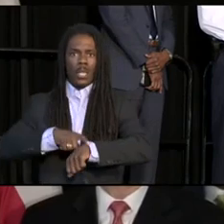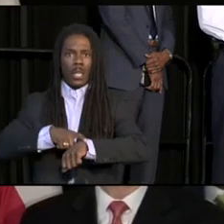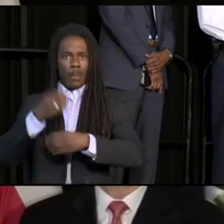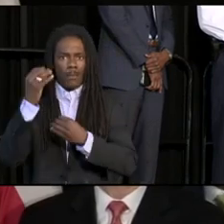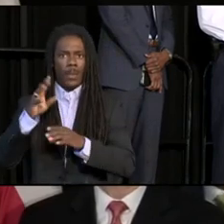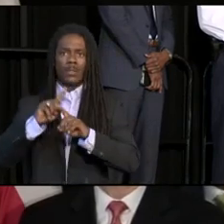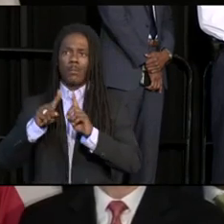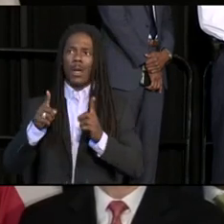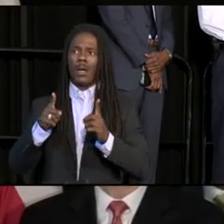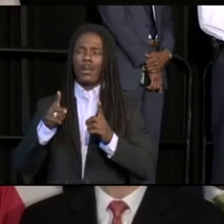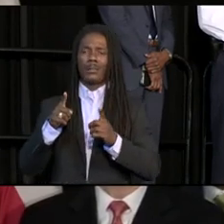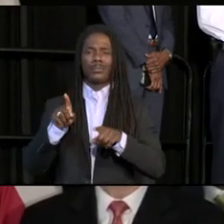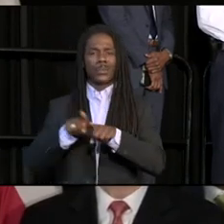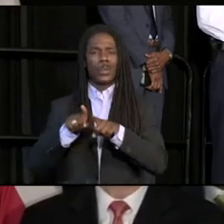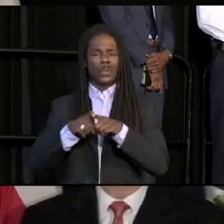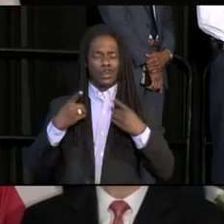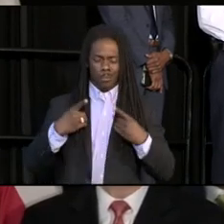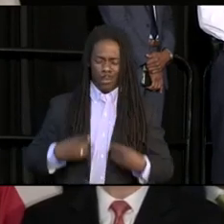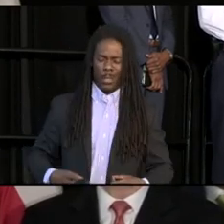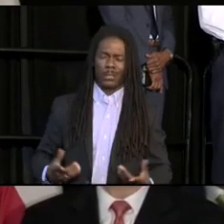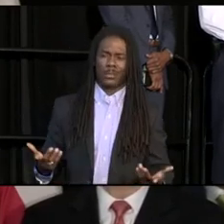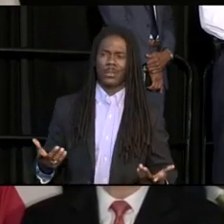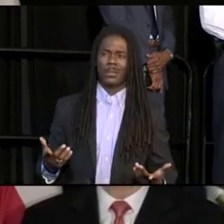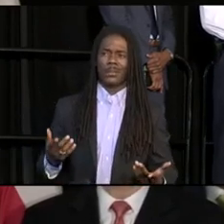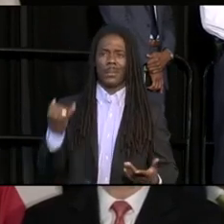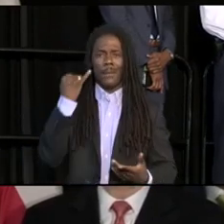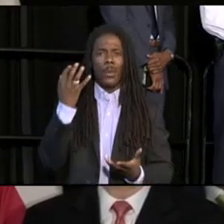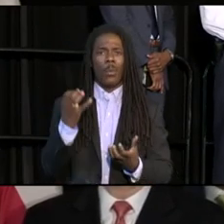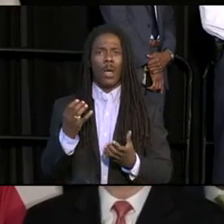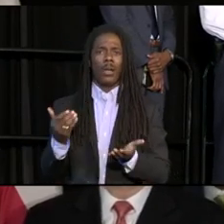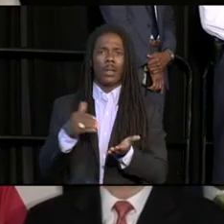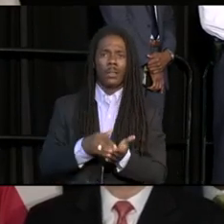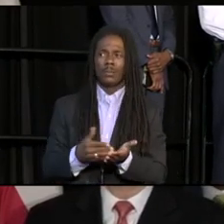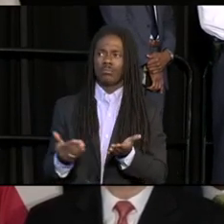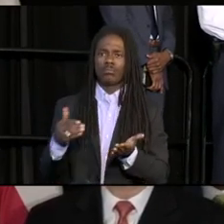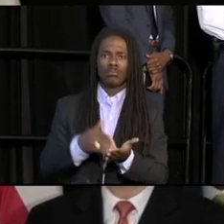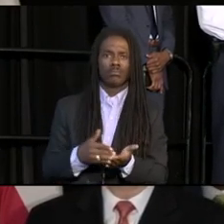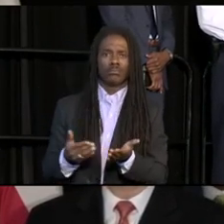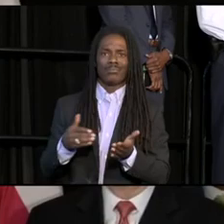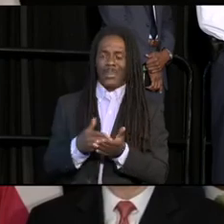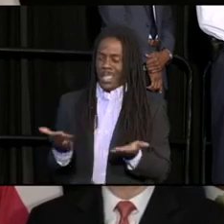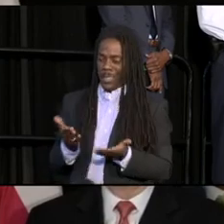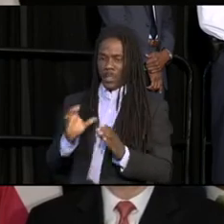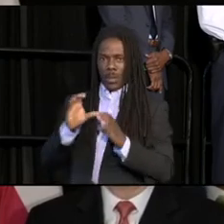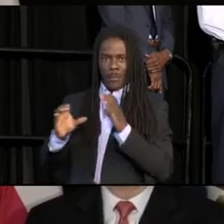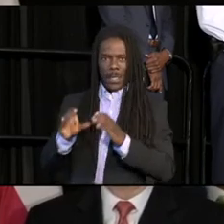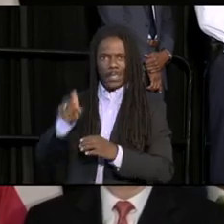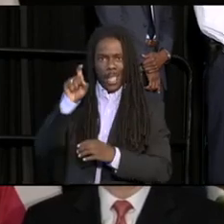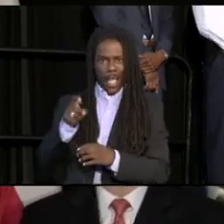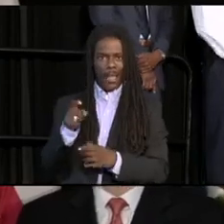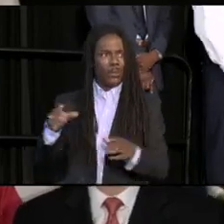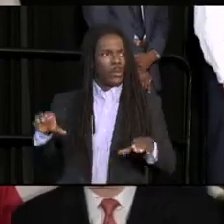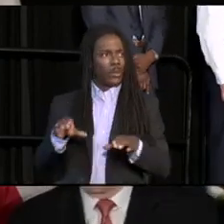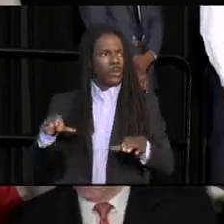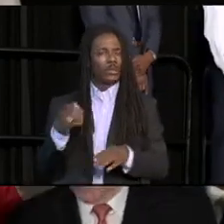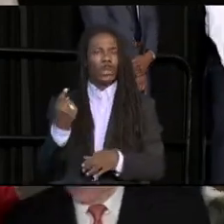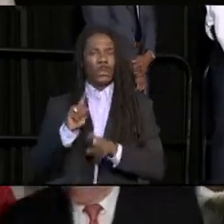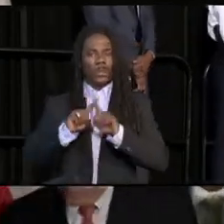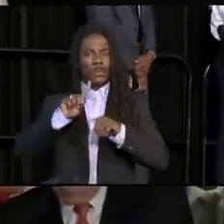depressing. So unless we want to keep having this conversation, we have to do something about guns. Thank you, everybody.